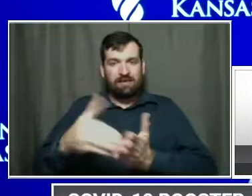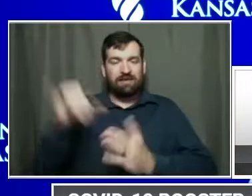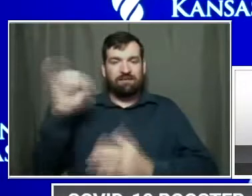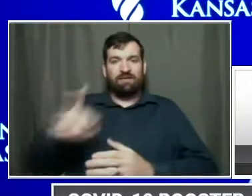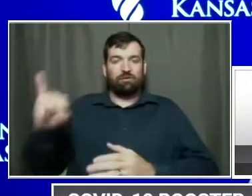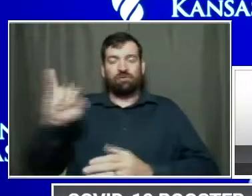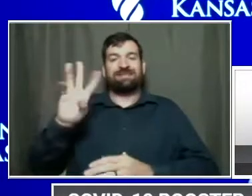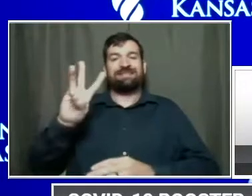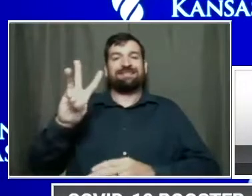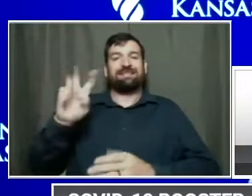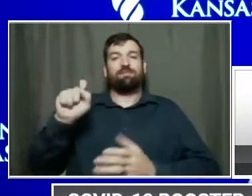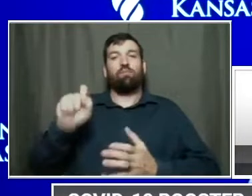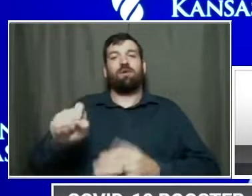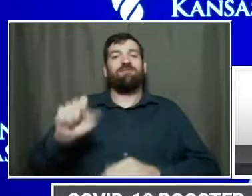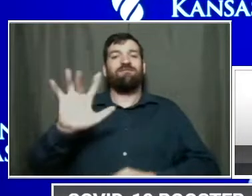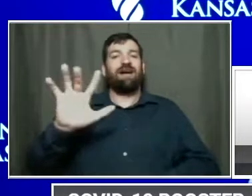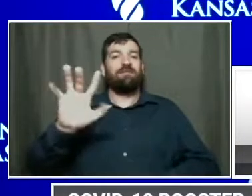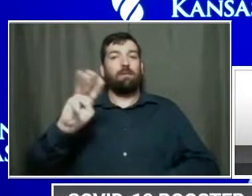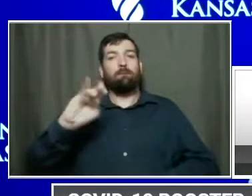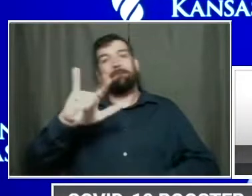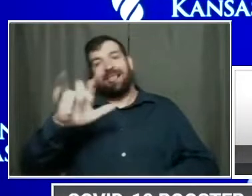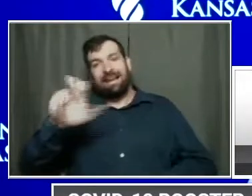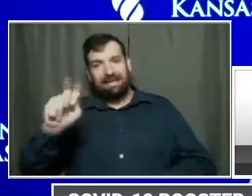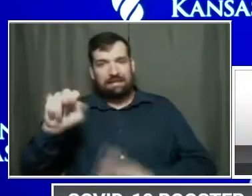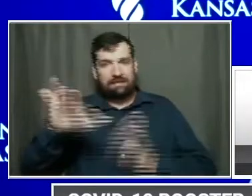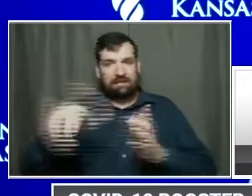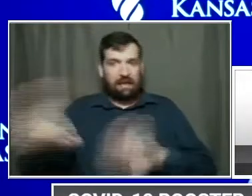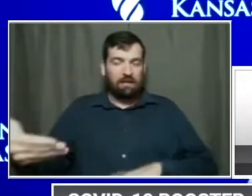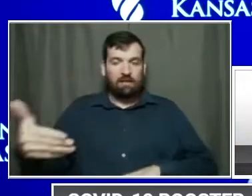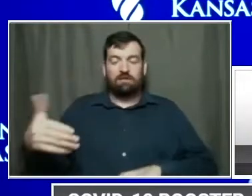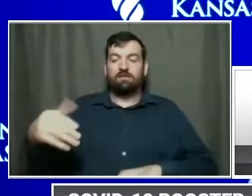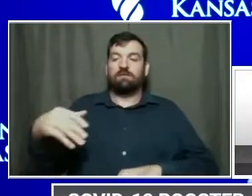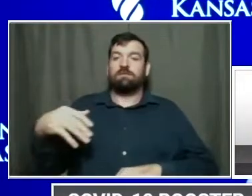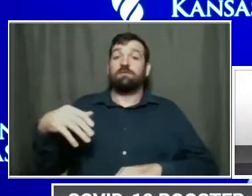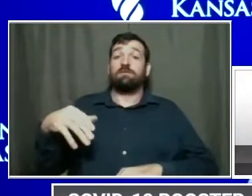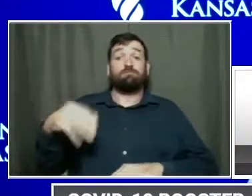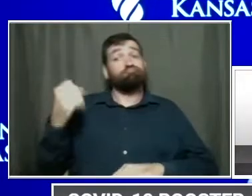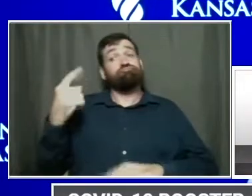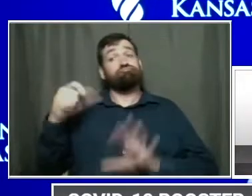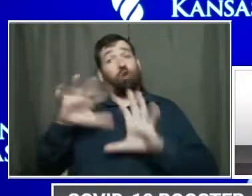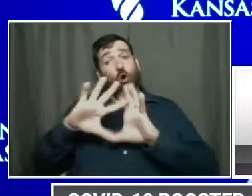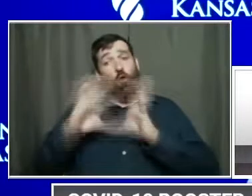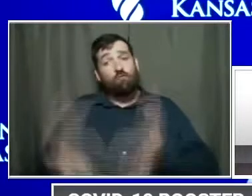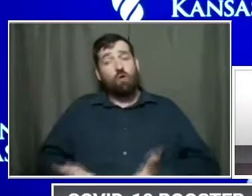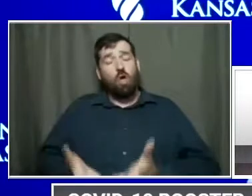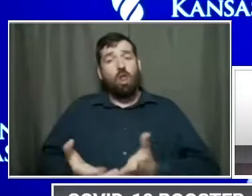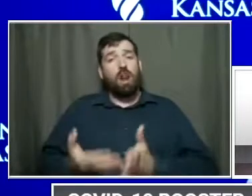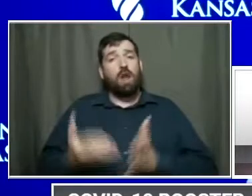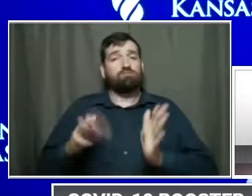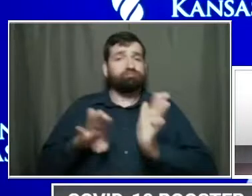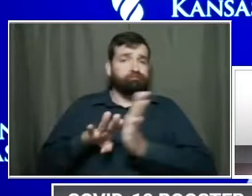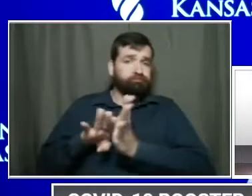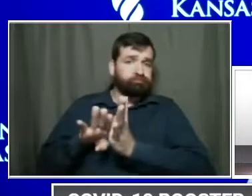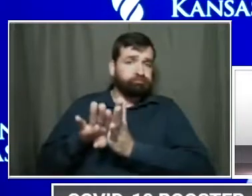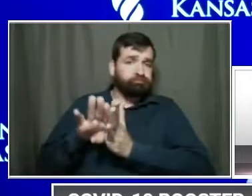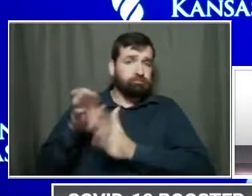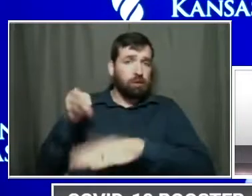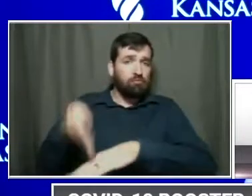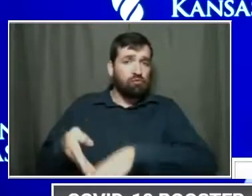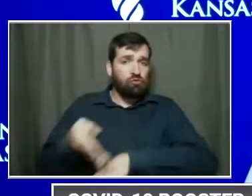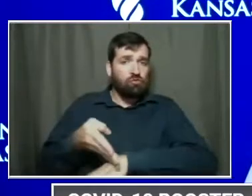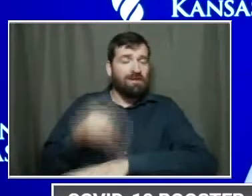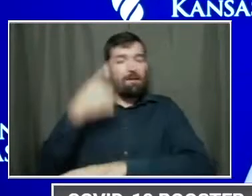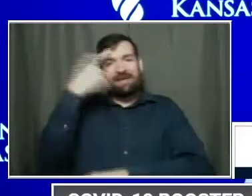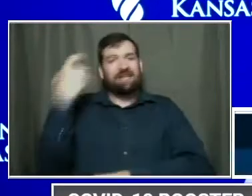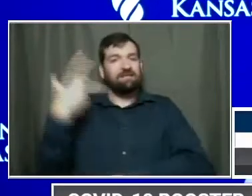deaths worldwide. And although worldwide and in the U.S. the trend is improving, mostly because of vaccine rollouts, we